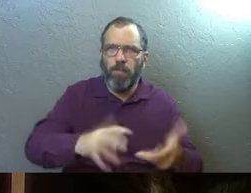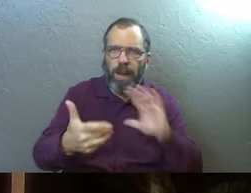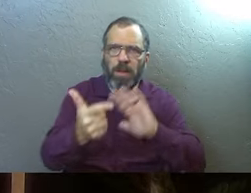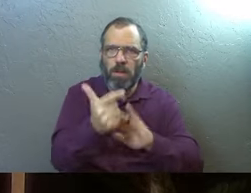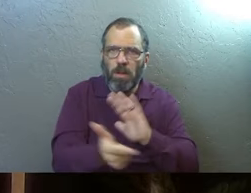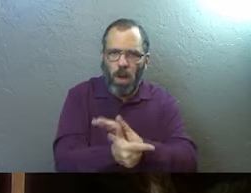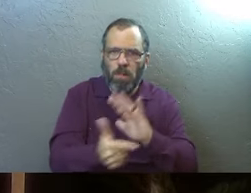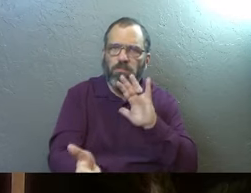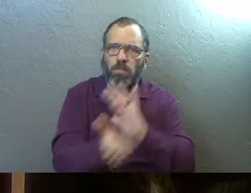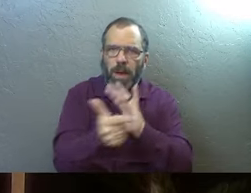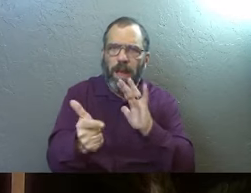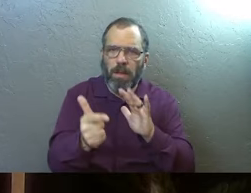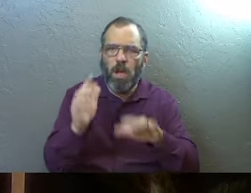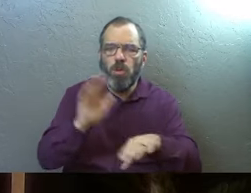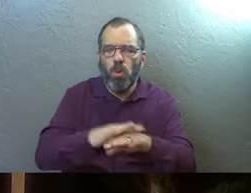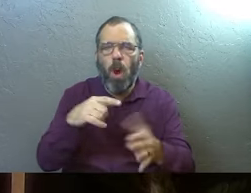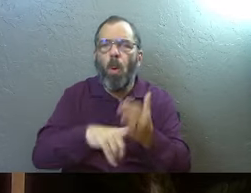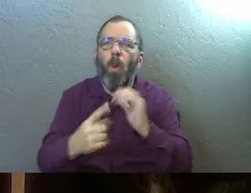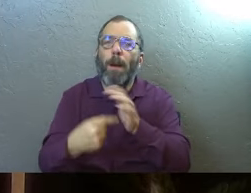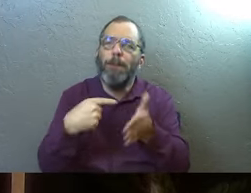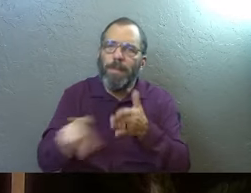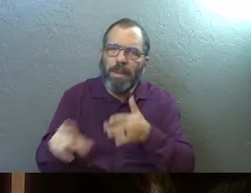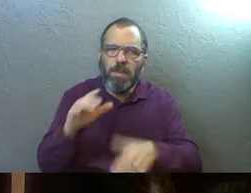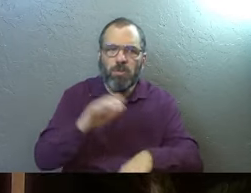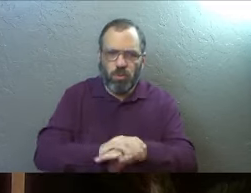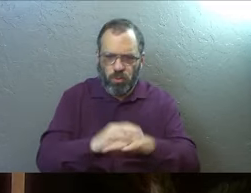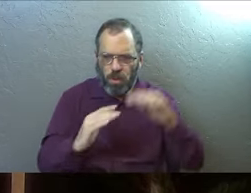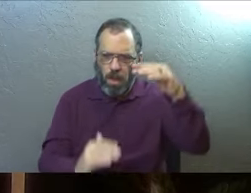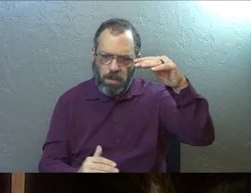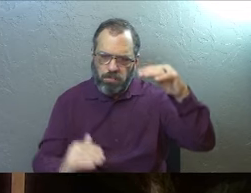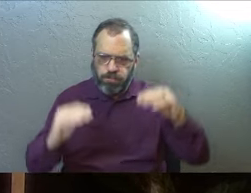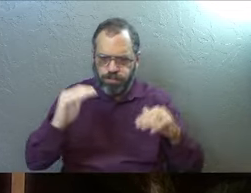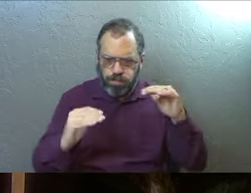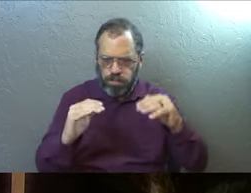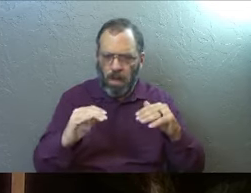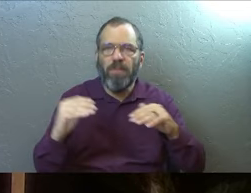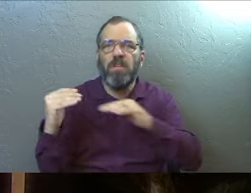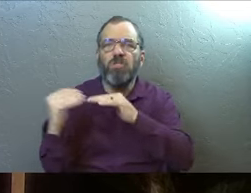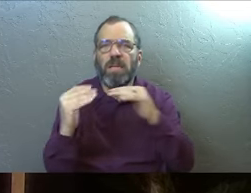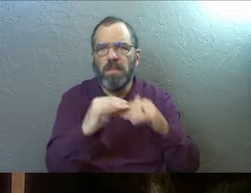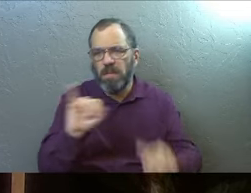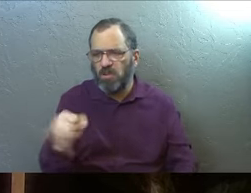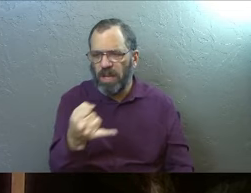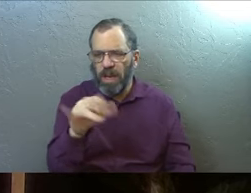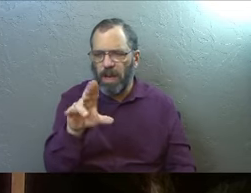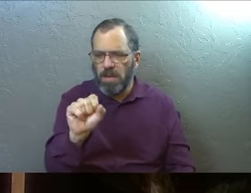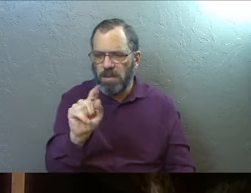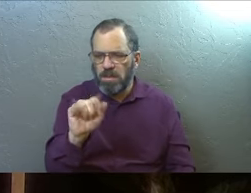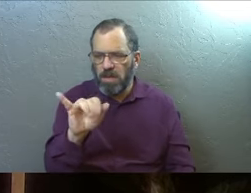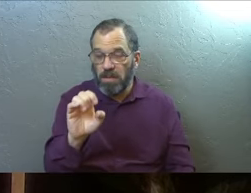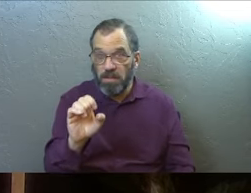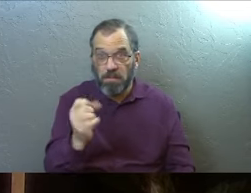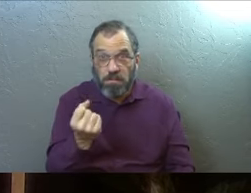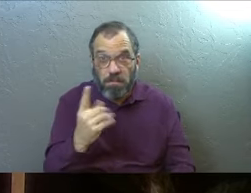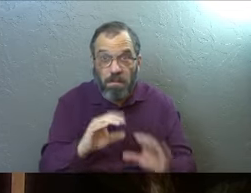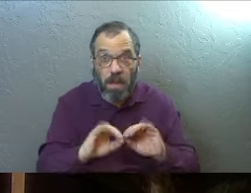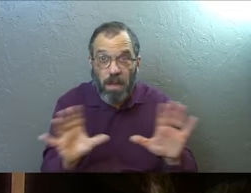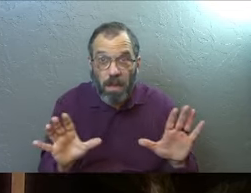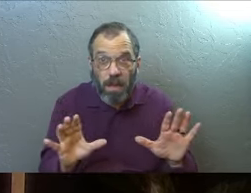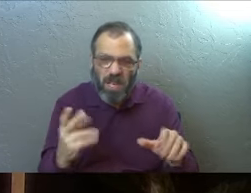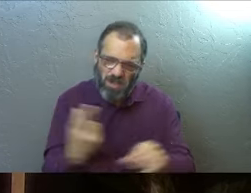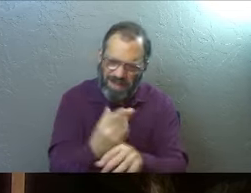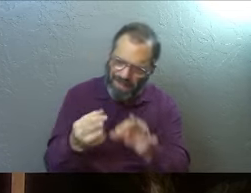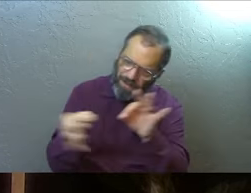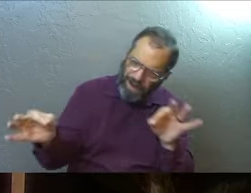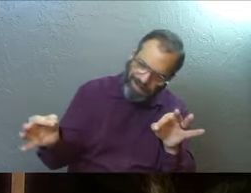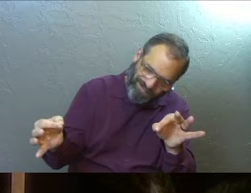owe the payment of a consequence in order to rebalance the scales of justice. Making sense? So we use that